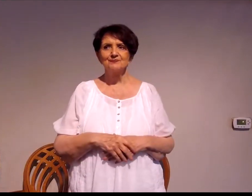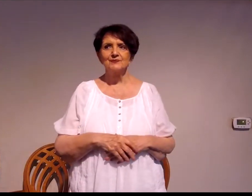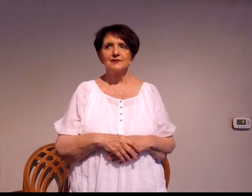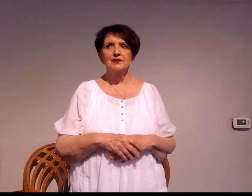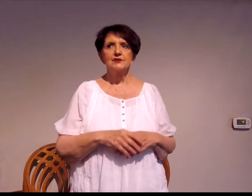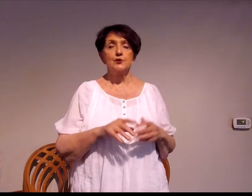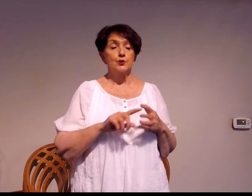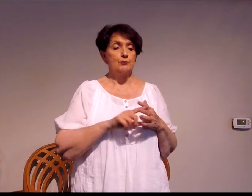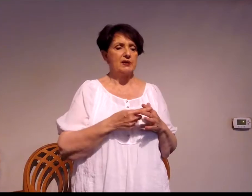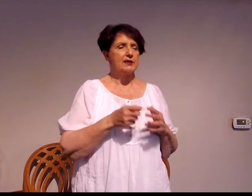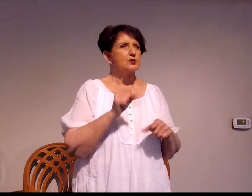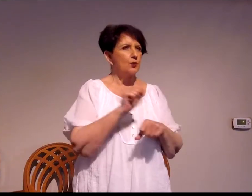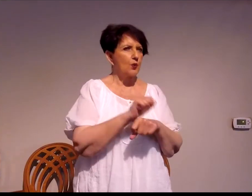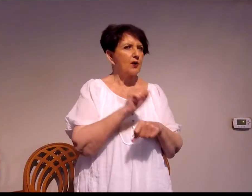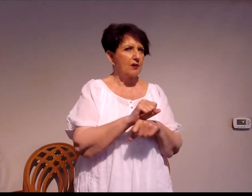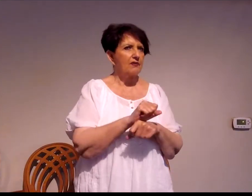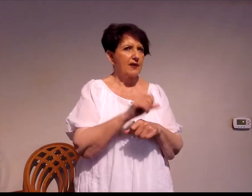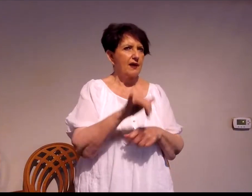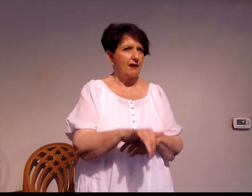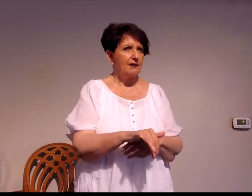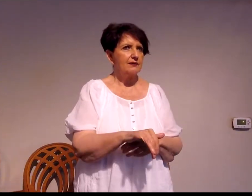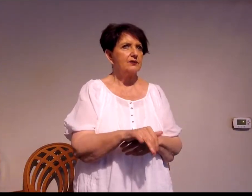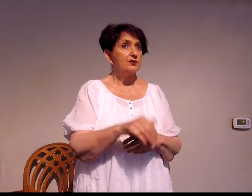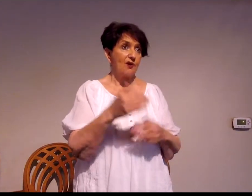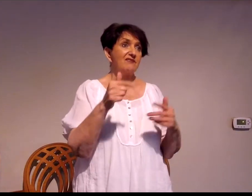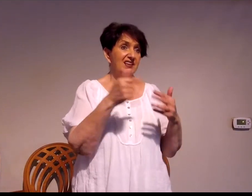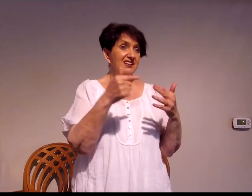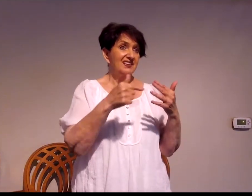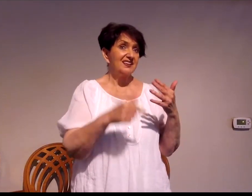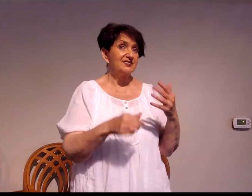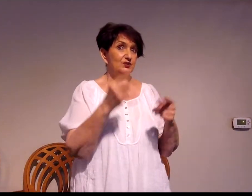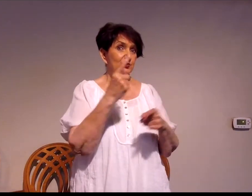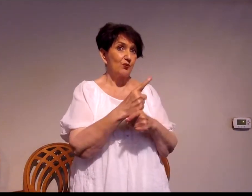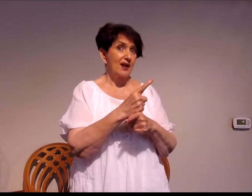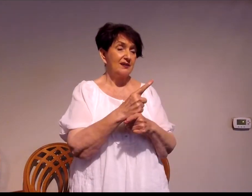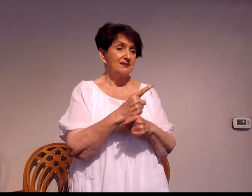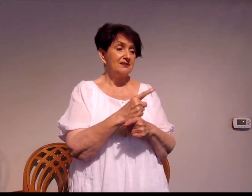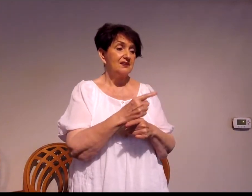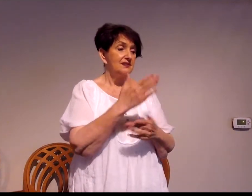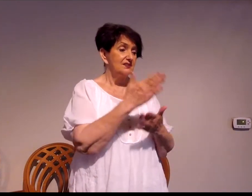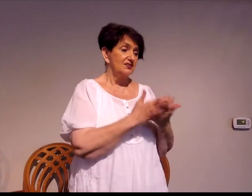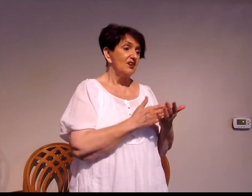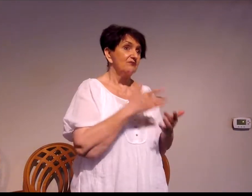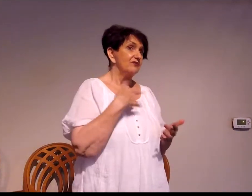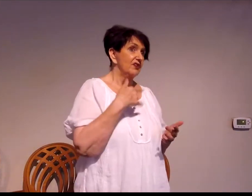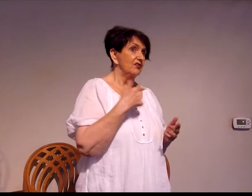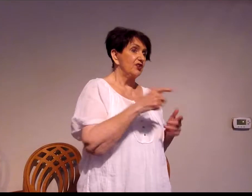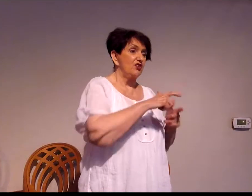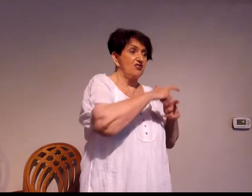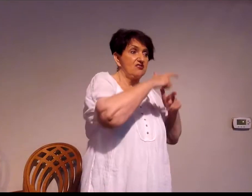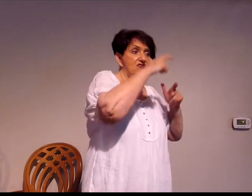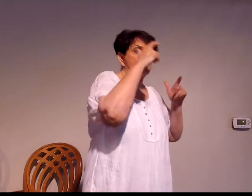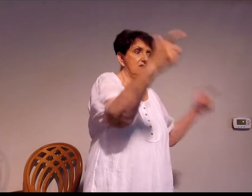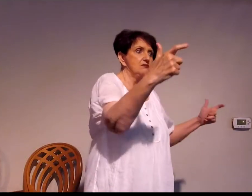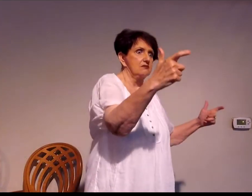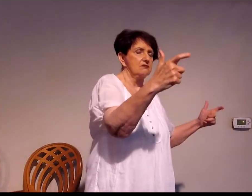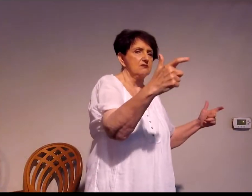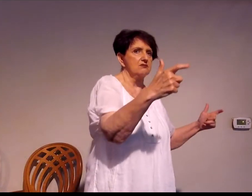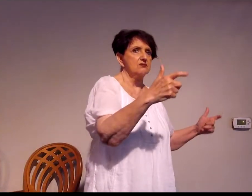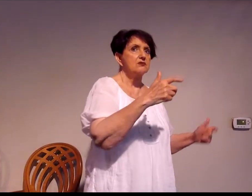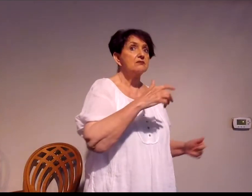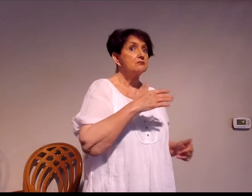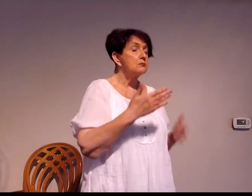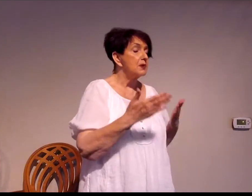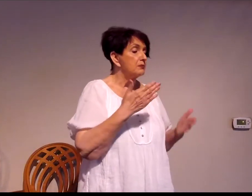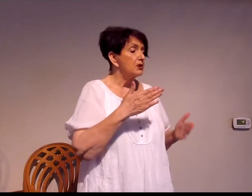on these. I'm sure you have your list, right? Some may feel like boulders, and so you're willing to tackle the boulders. Some might be